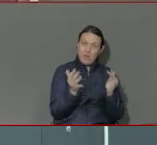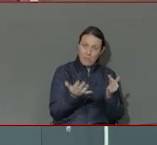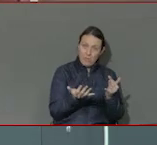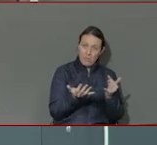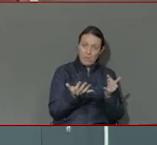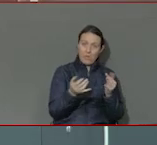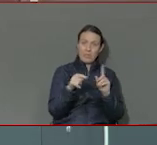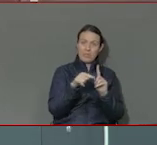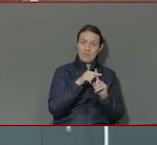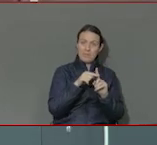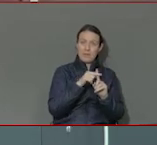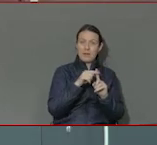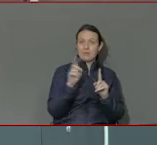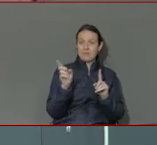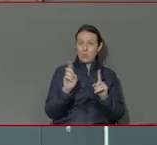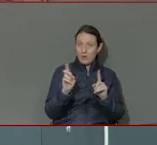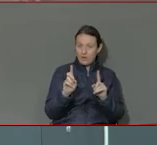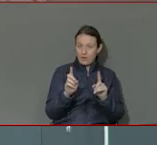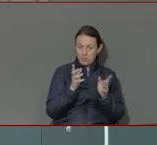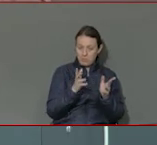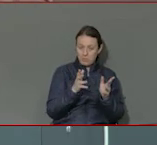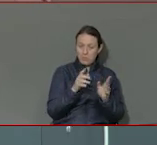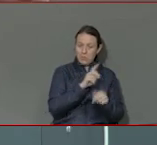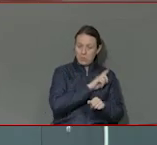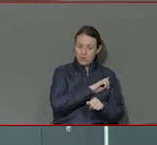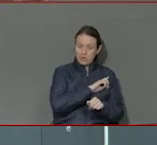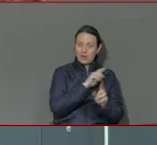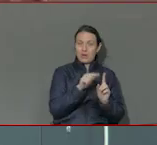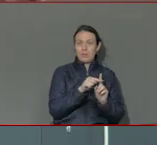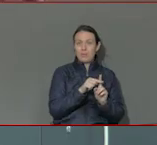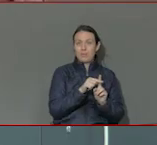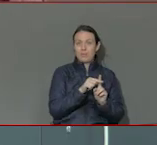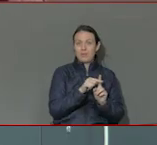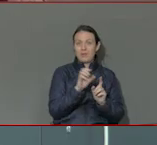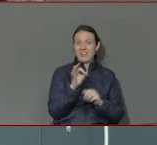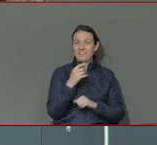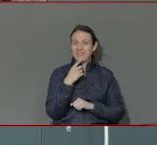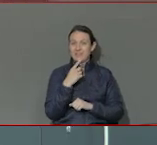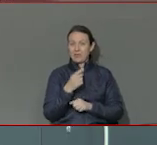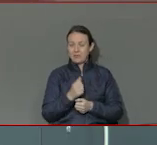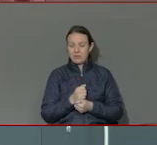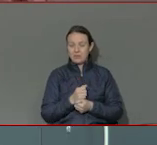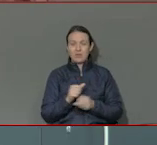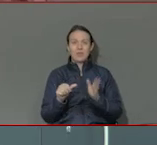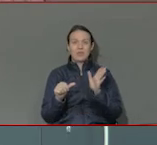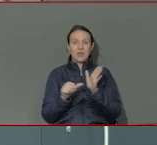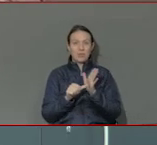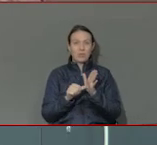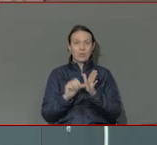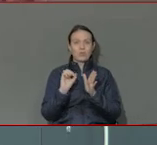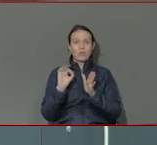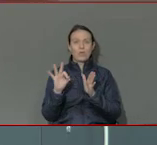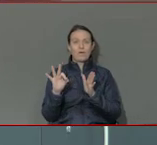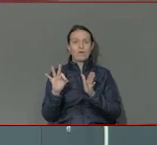benefit, the advantage of it being like that. The significance of the size of